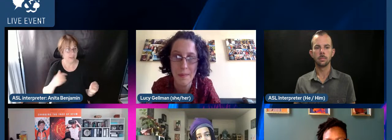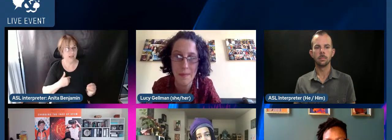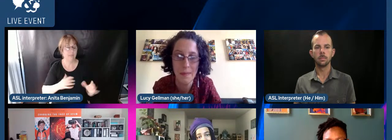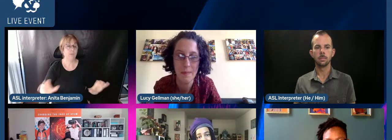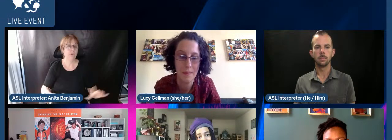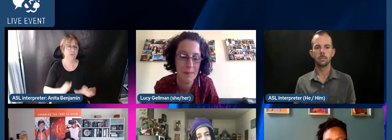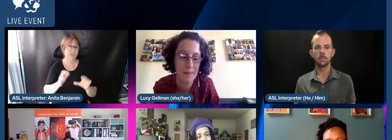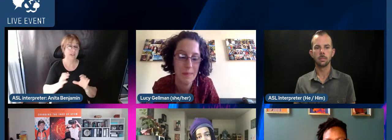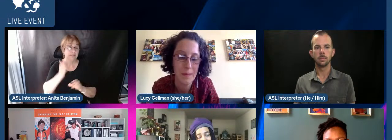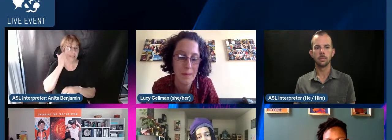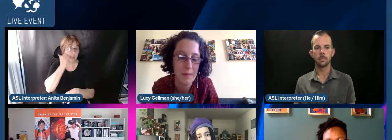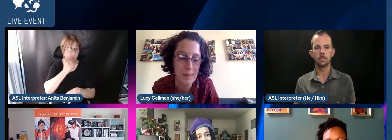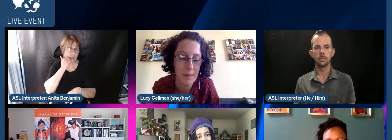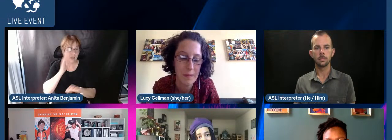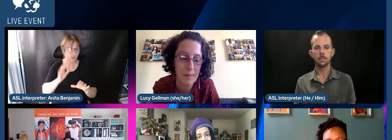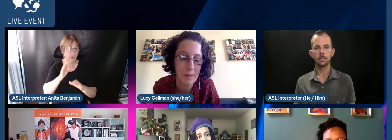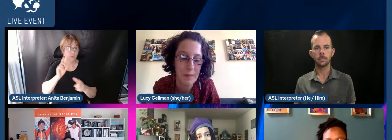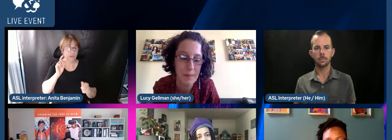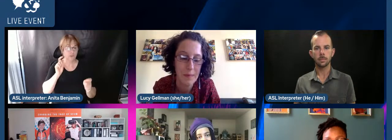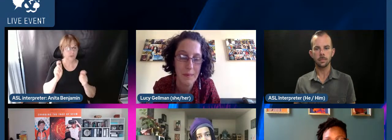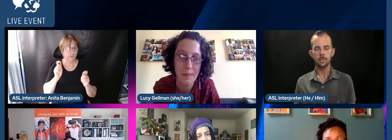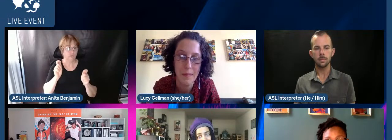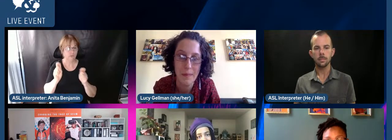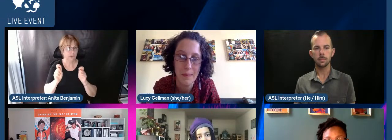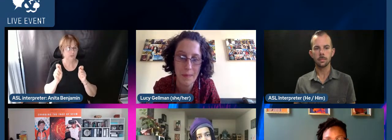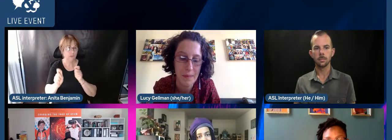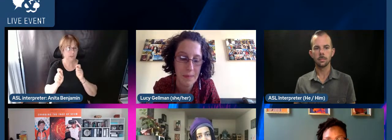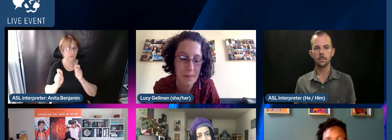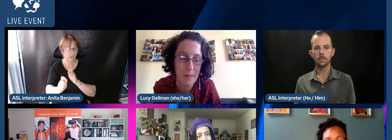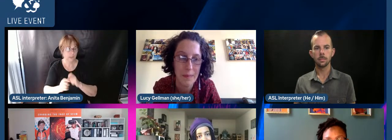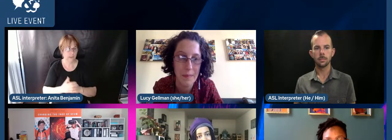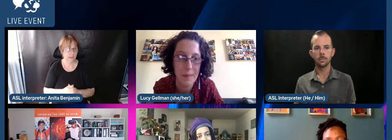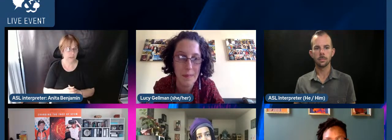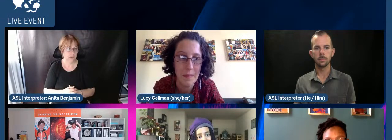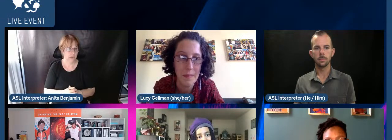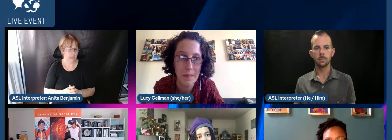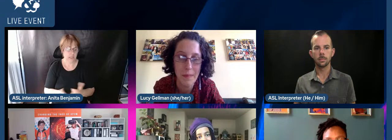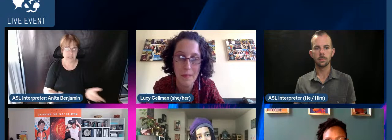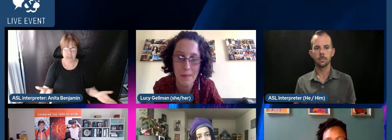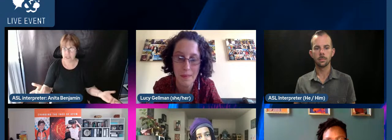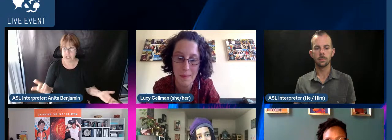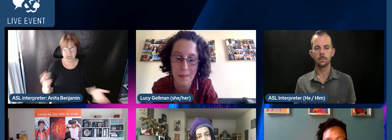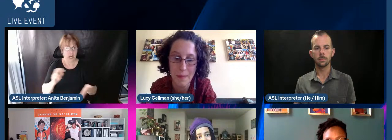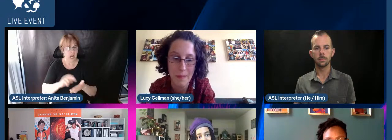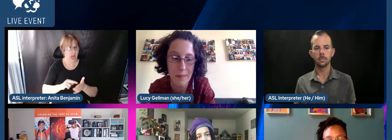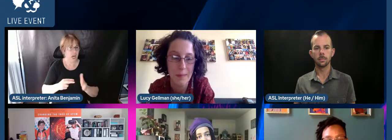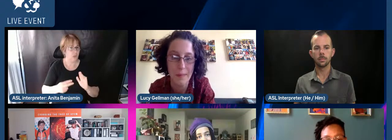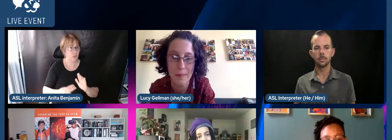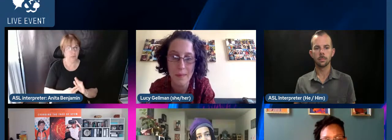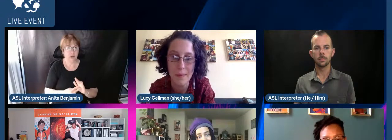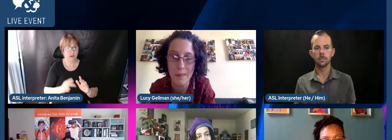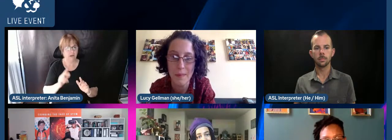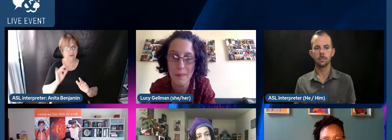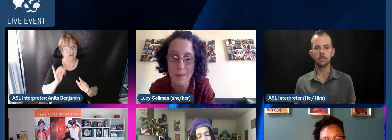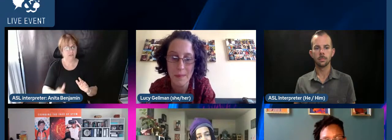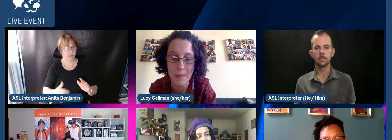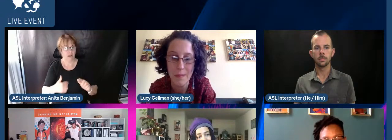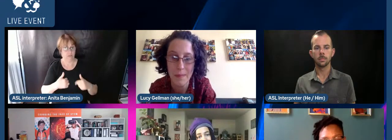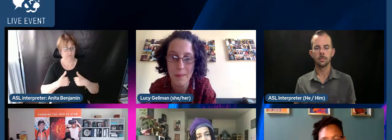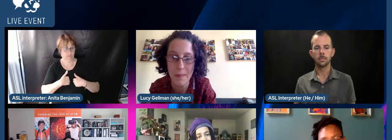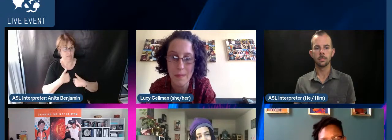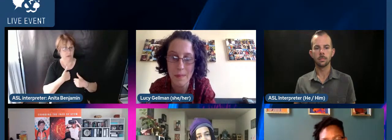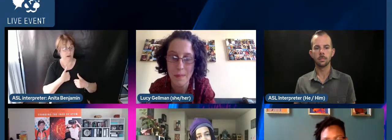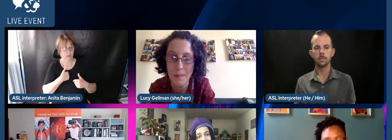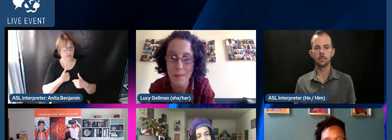day that changes that needle. No, I don't think that I am a big part of